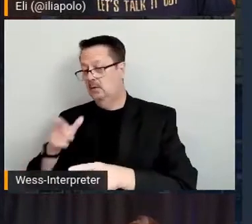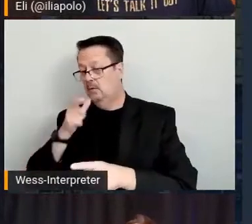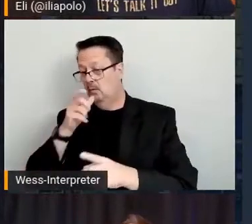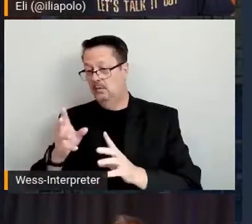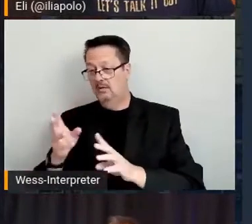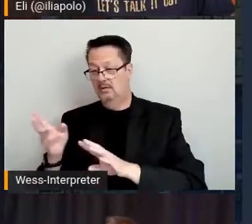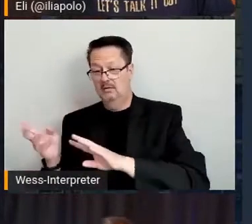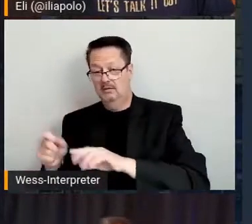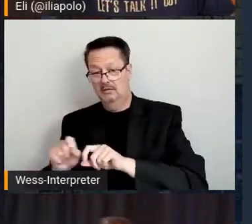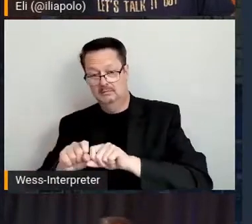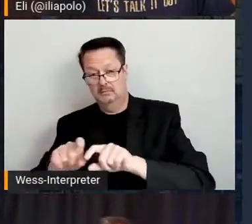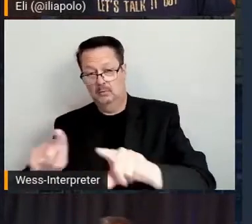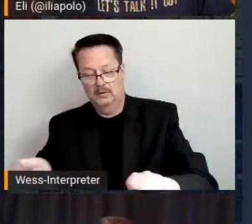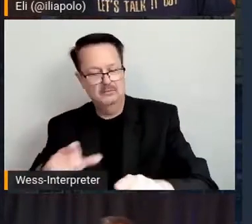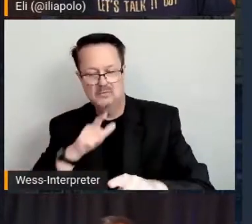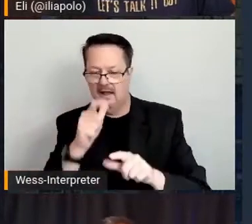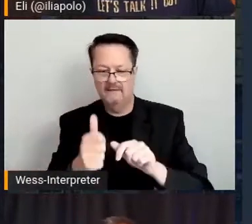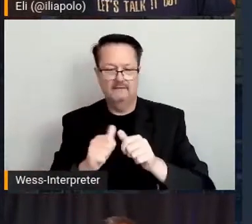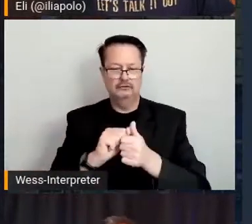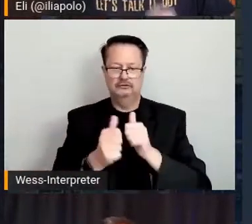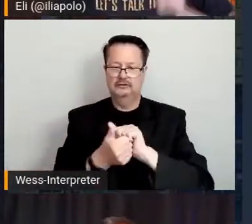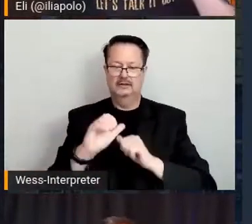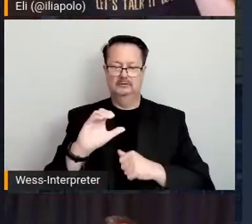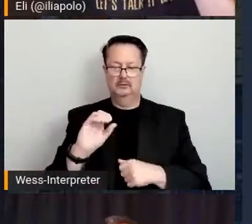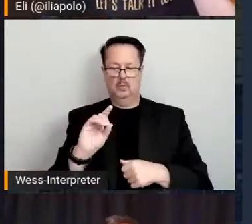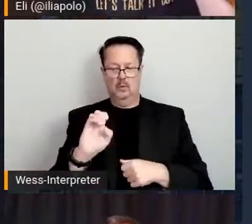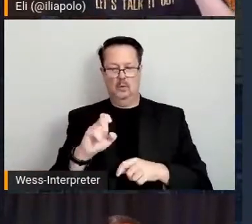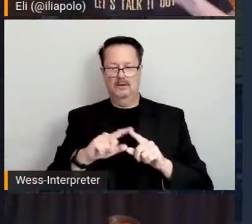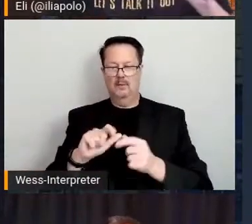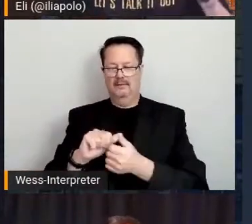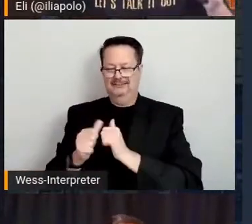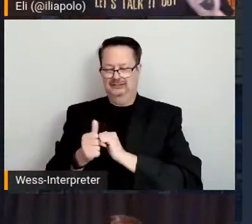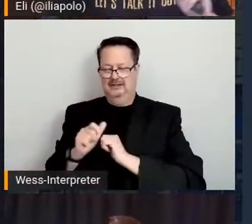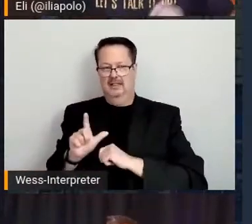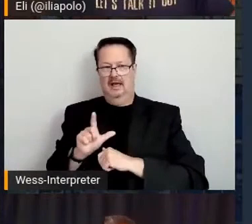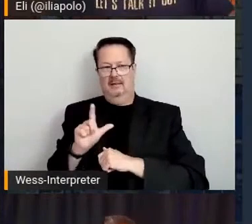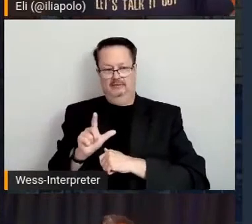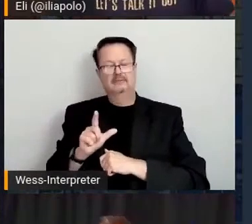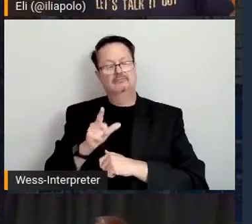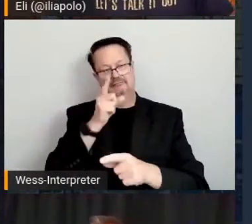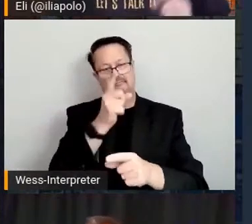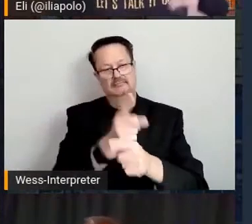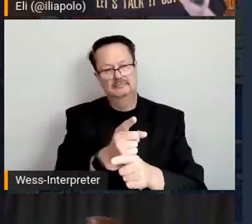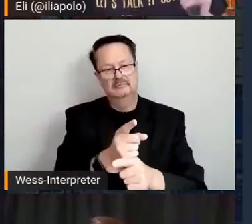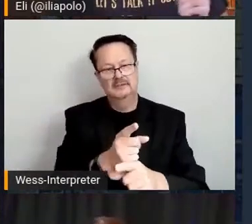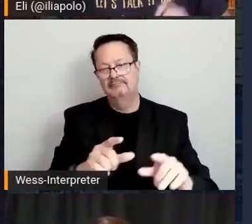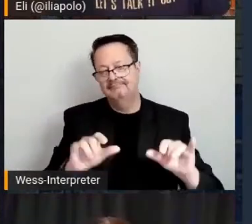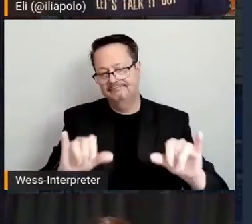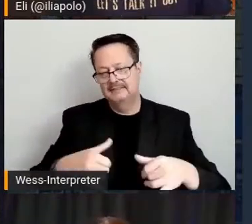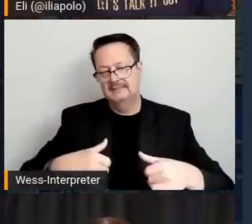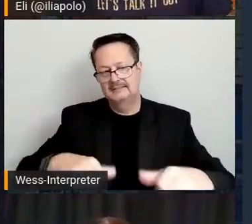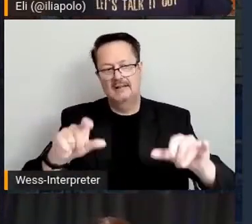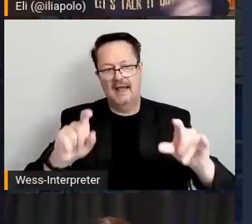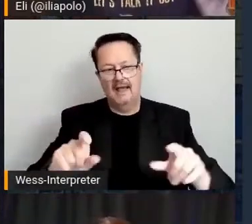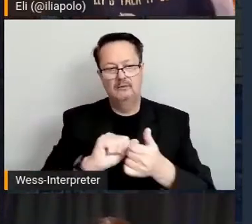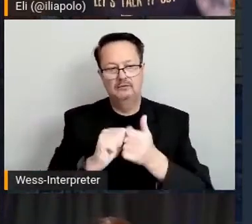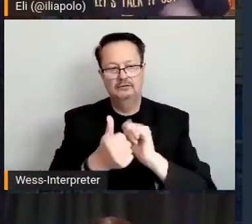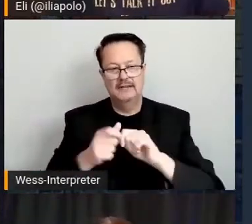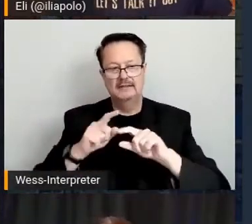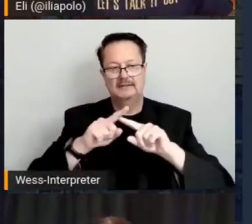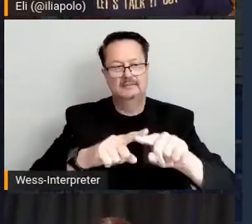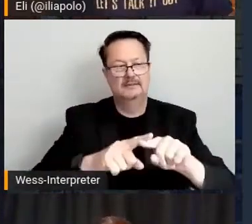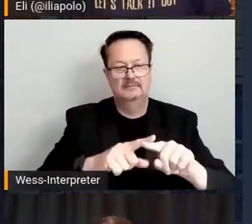exactly. You don't have to change the code, but you have to change the library to say, oh, exactly. the cluster, you still have to change. Cluster. Yeah, you still have to change the dependency, but that's